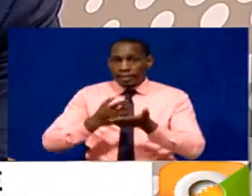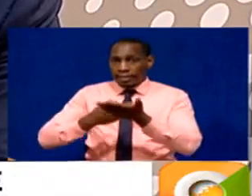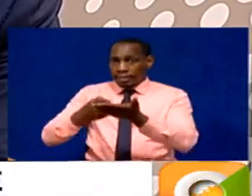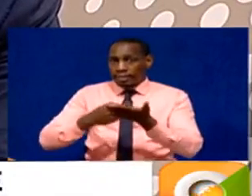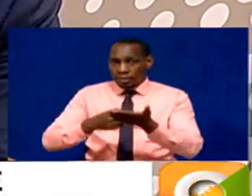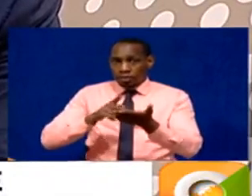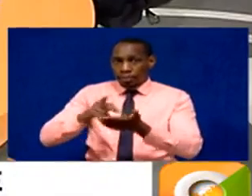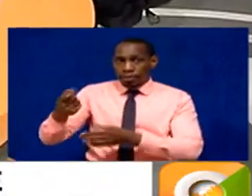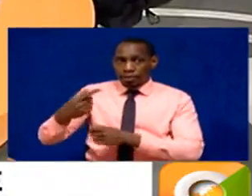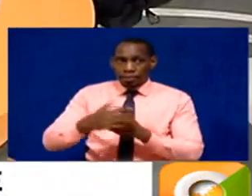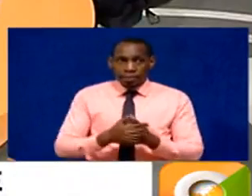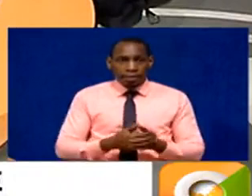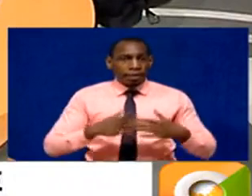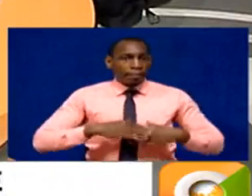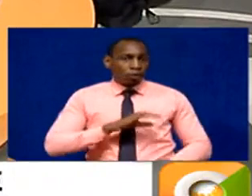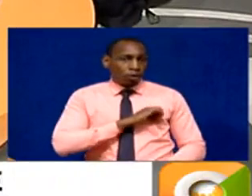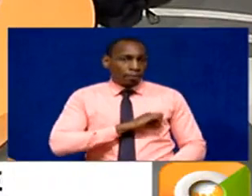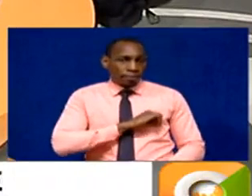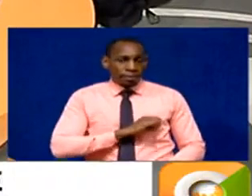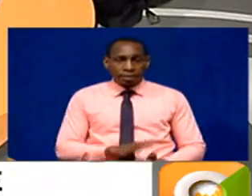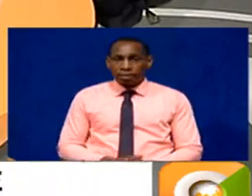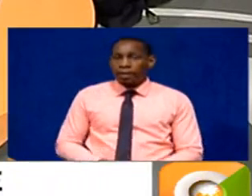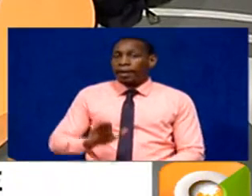into compensation. So they should be patient. There is some work happening.